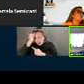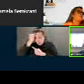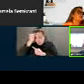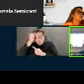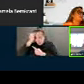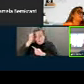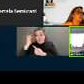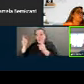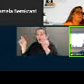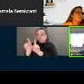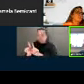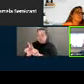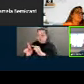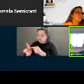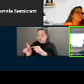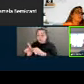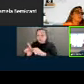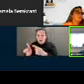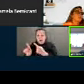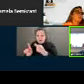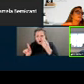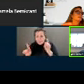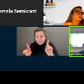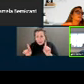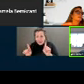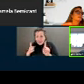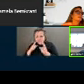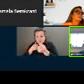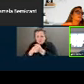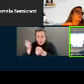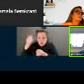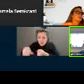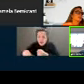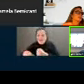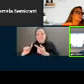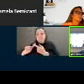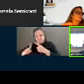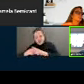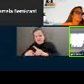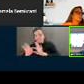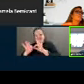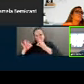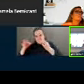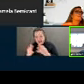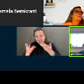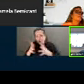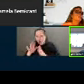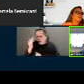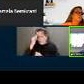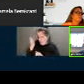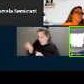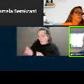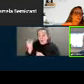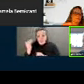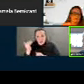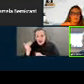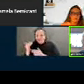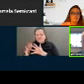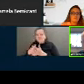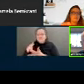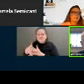trusted agents from local churches who their friends and family members knew and were able to go through the